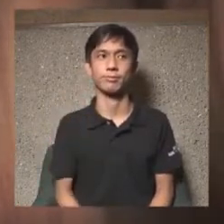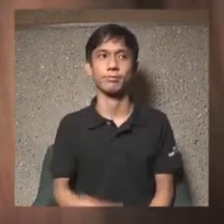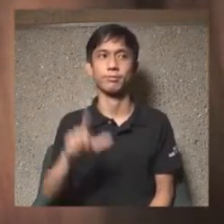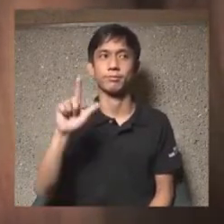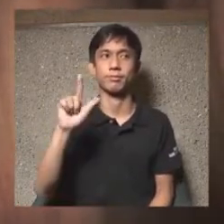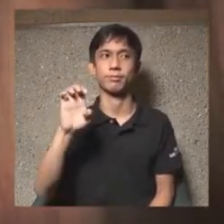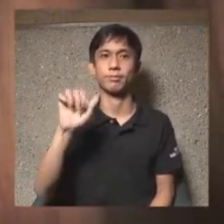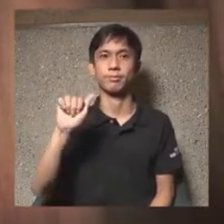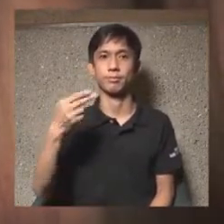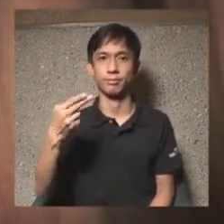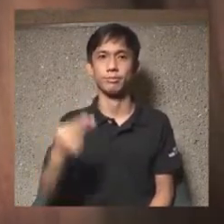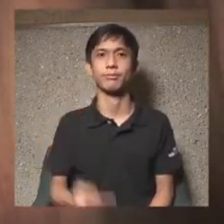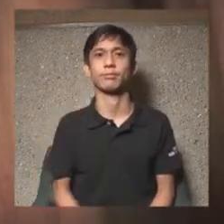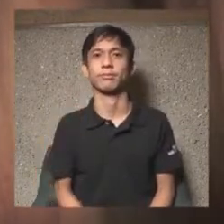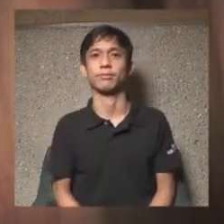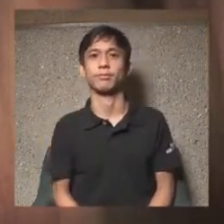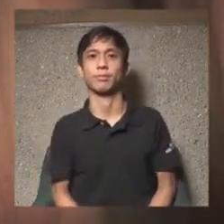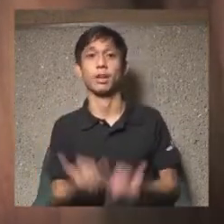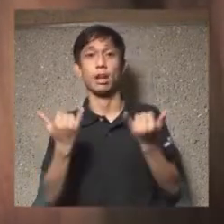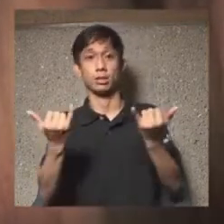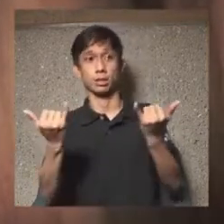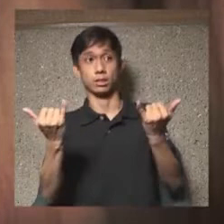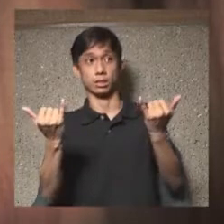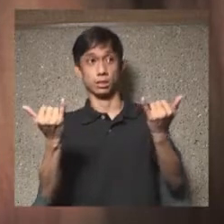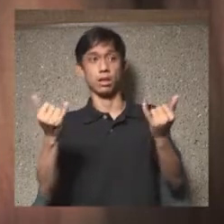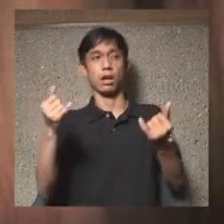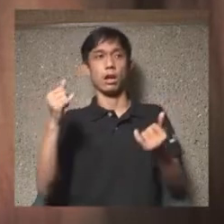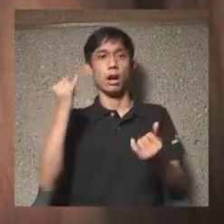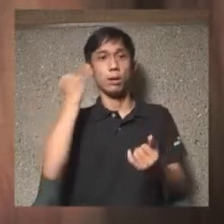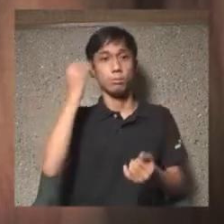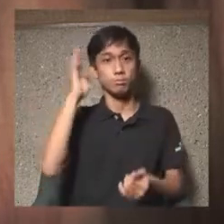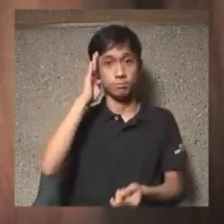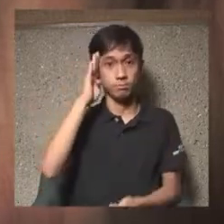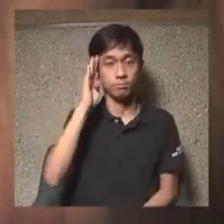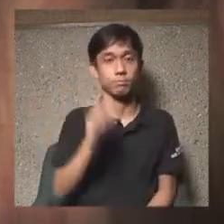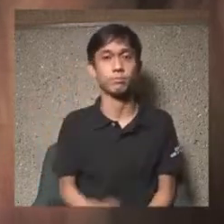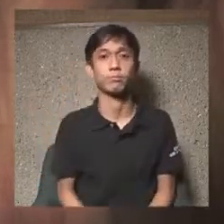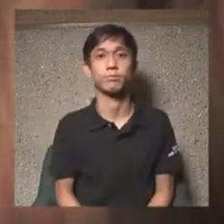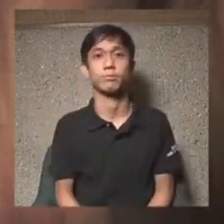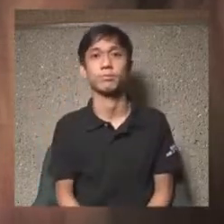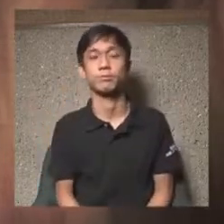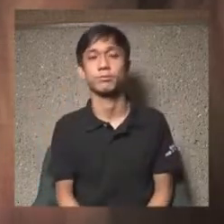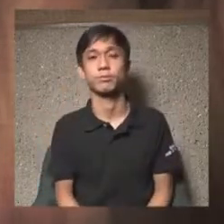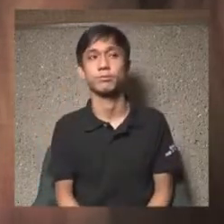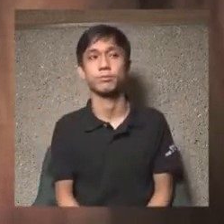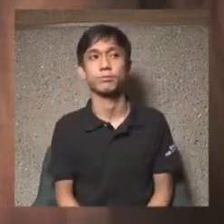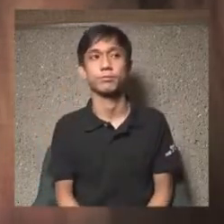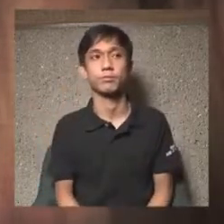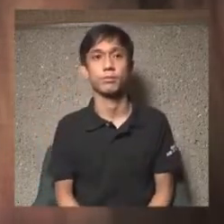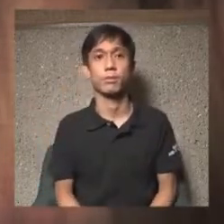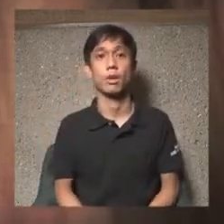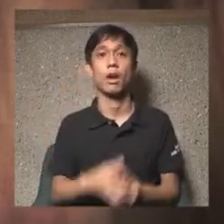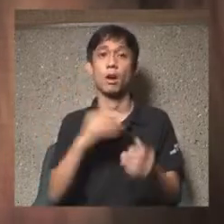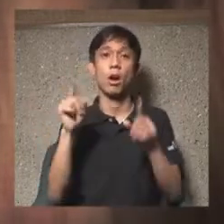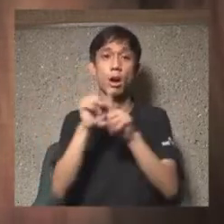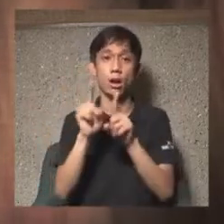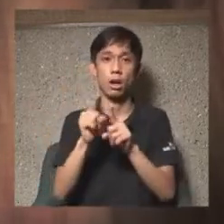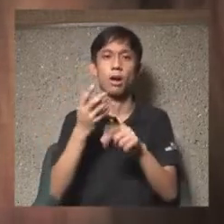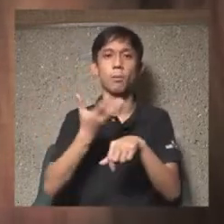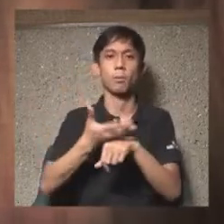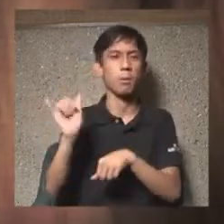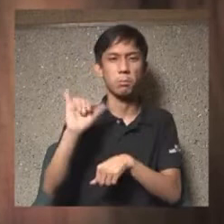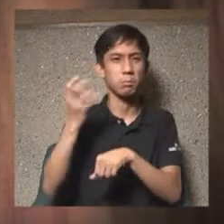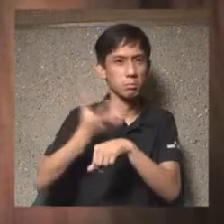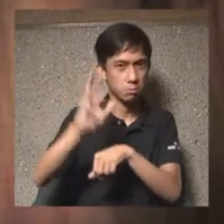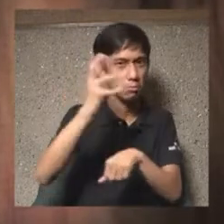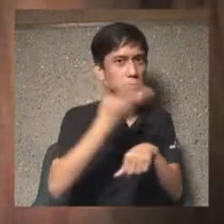I want you to take a pause here. Have you ever met your match? Did you sometimes get your own